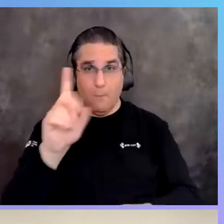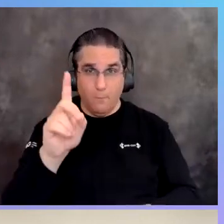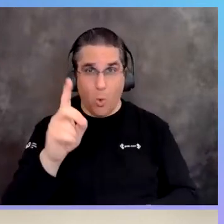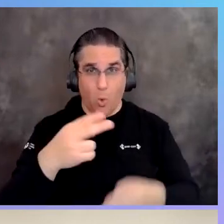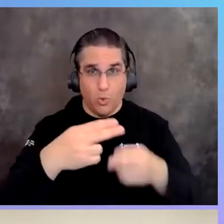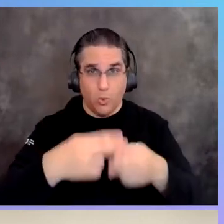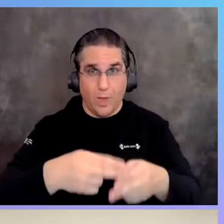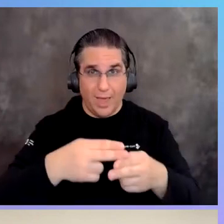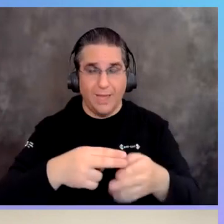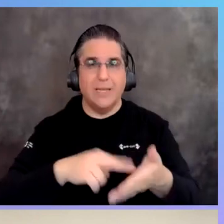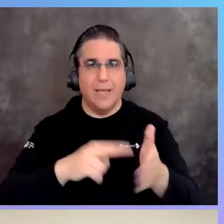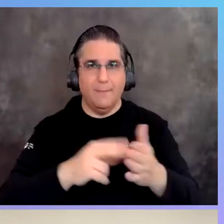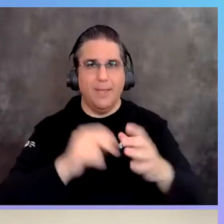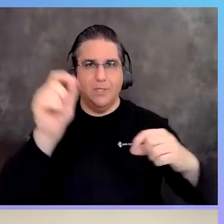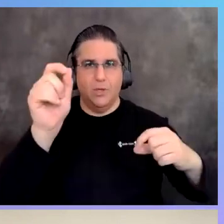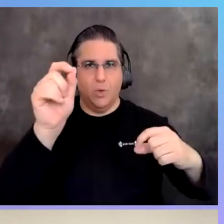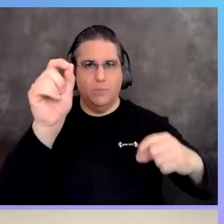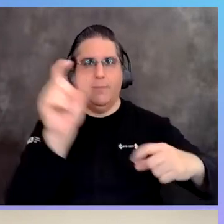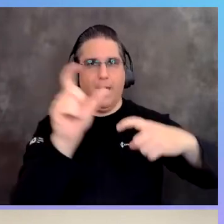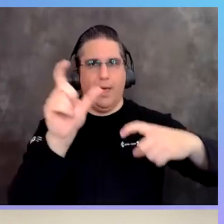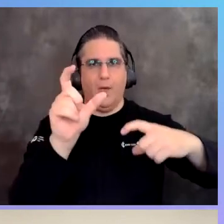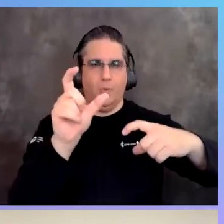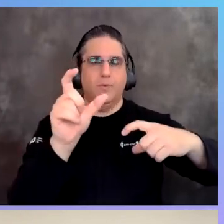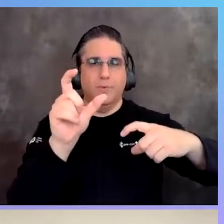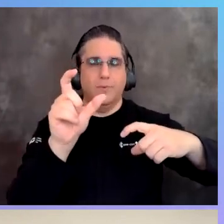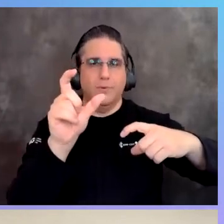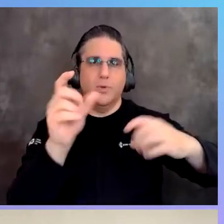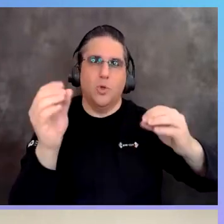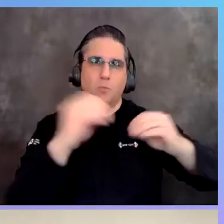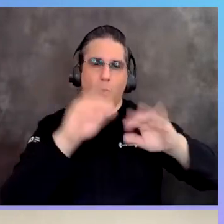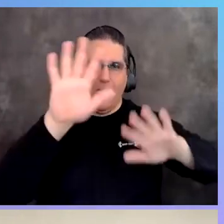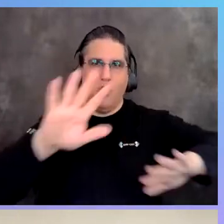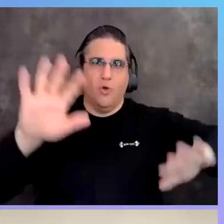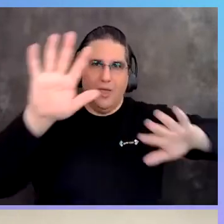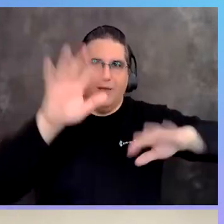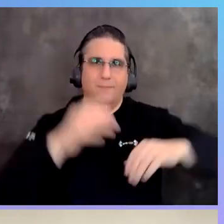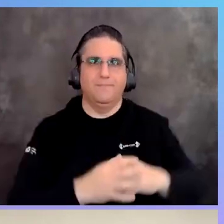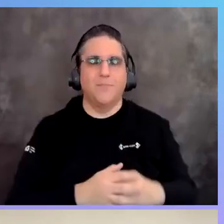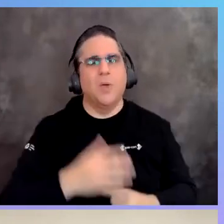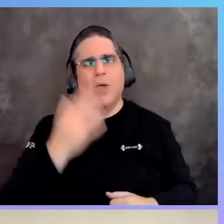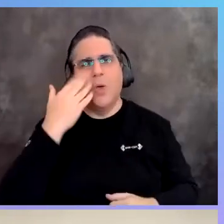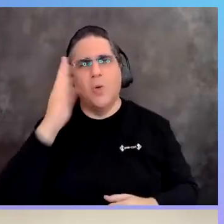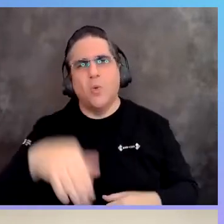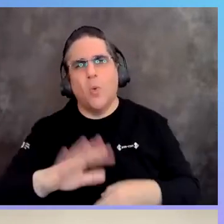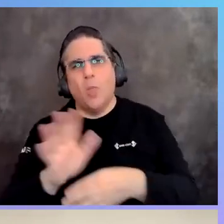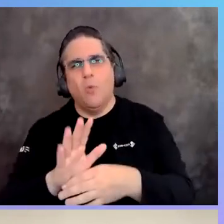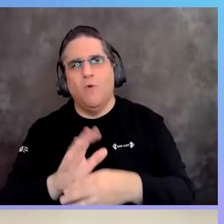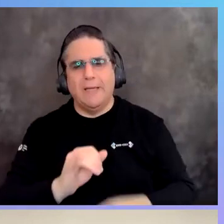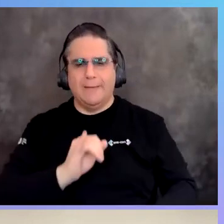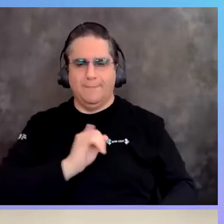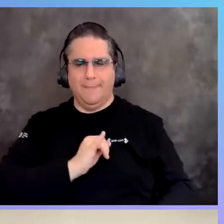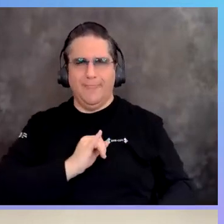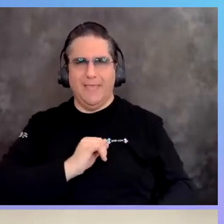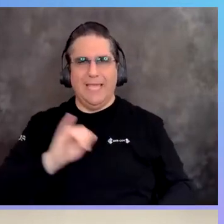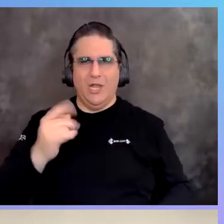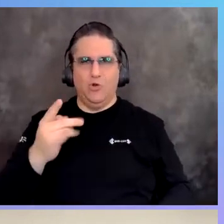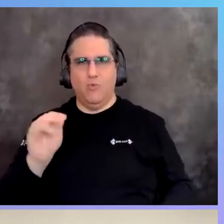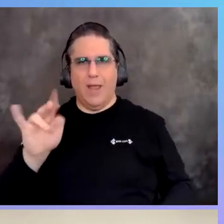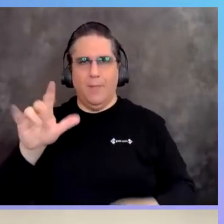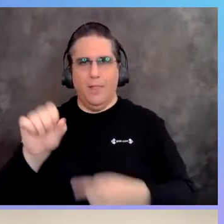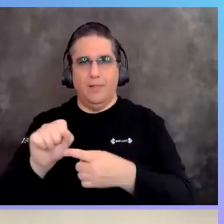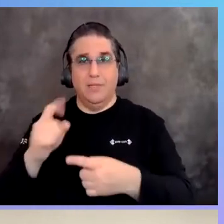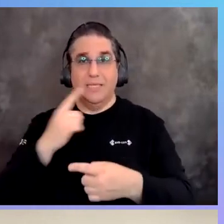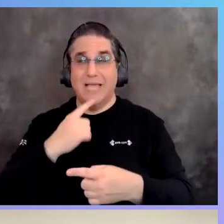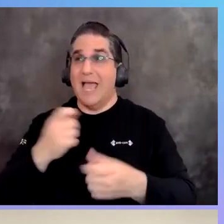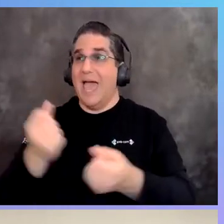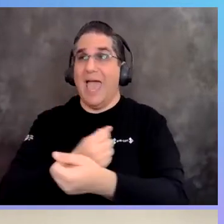lot of those lost options. But in design, much like the movie The Incredibles, when everything is bold, nothing is bold.